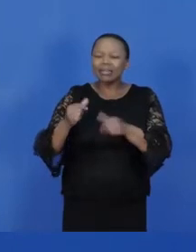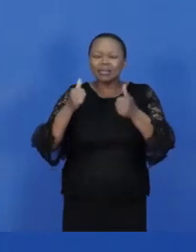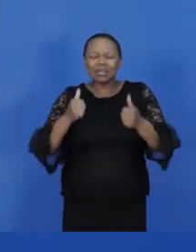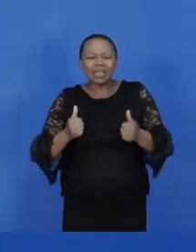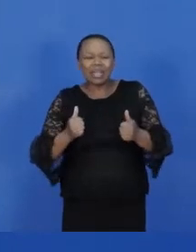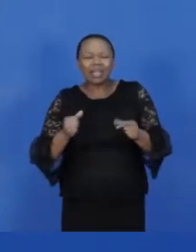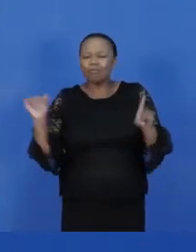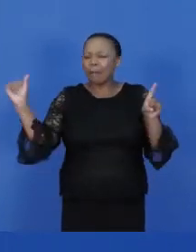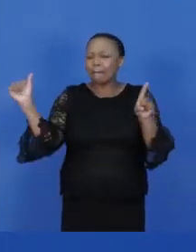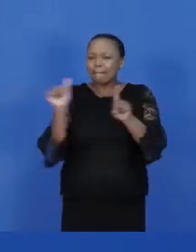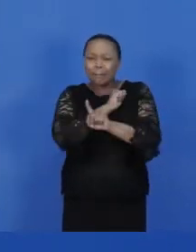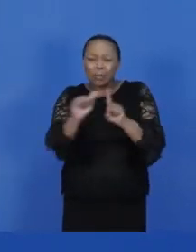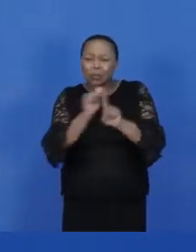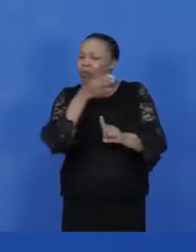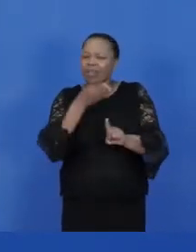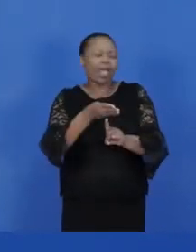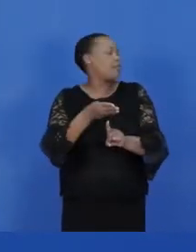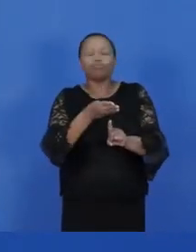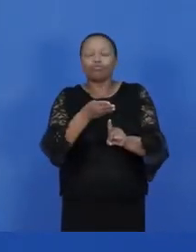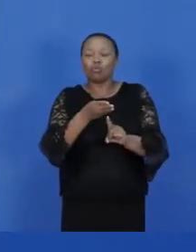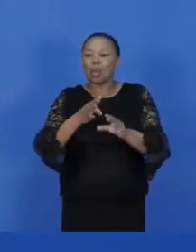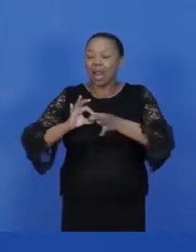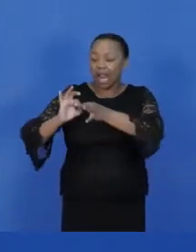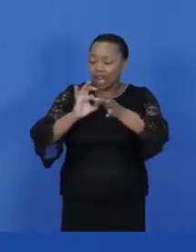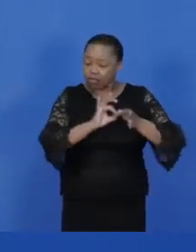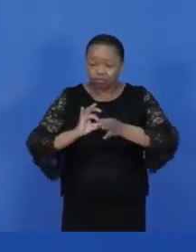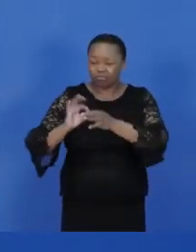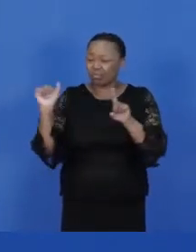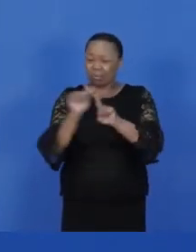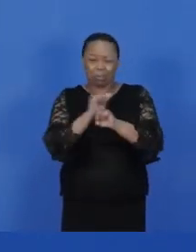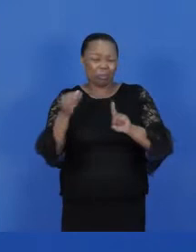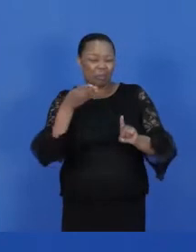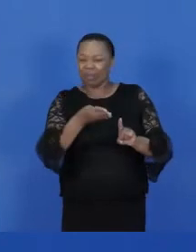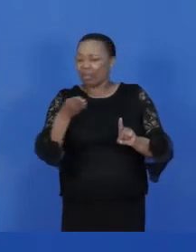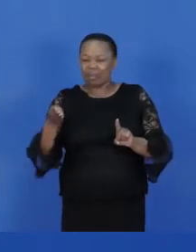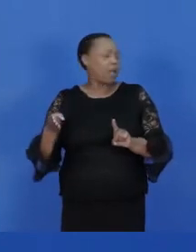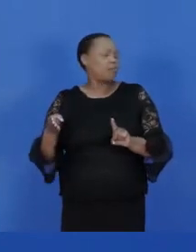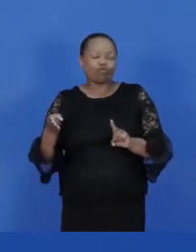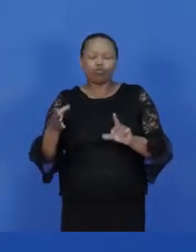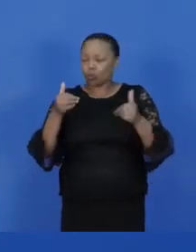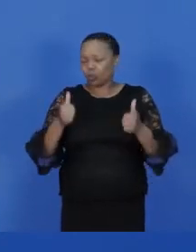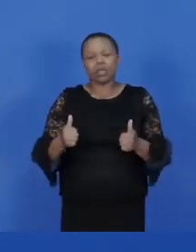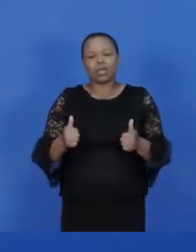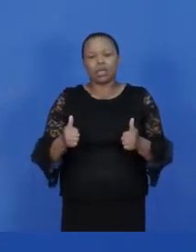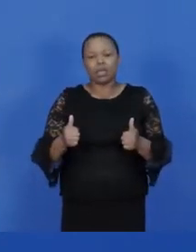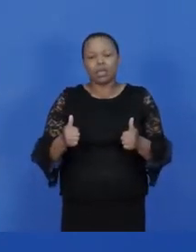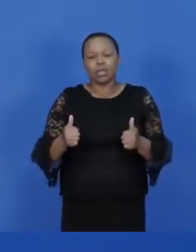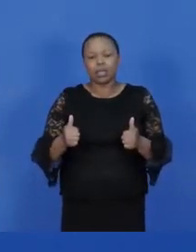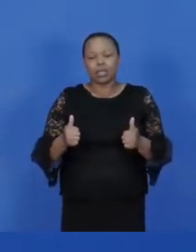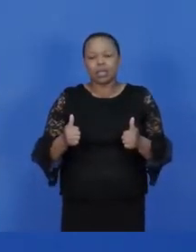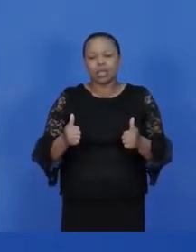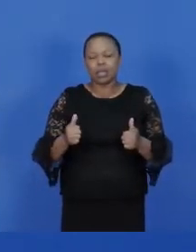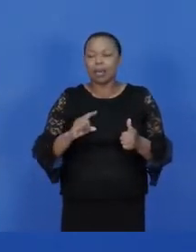abusive relationship. Of course, I'm not saying, you know, stay in a relationship where you are, you know, mistreated, you know, and all that, and you